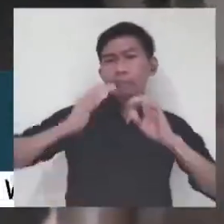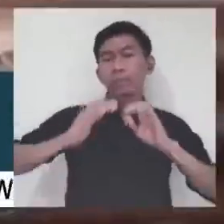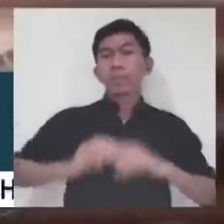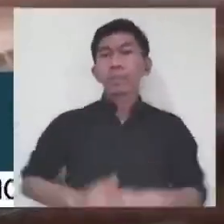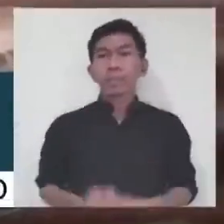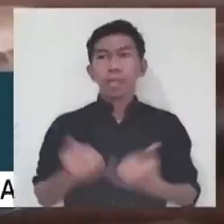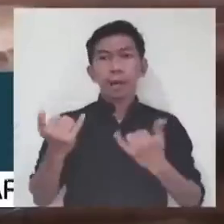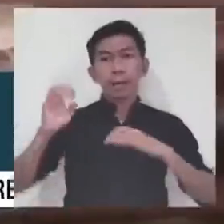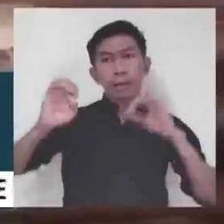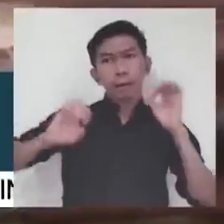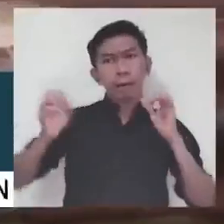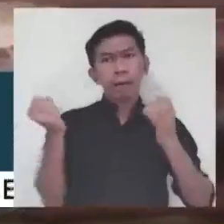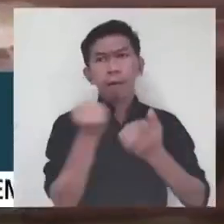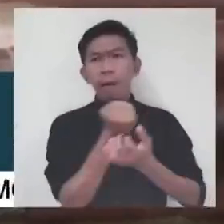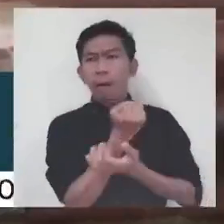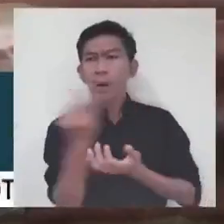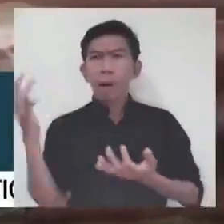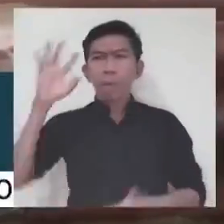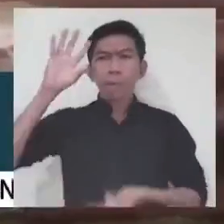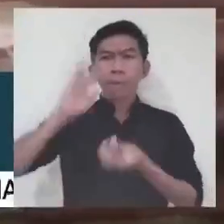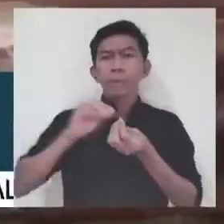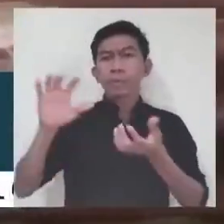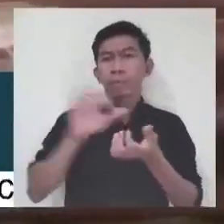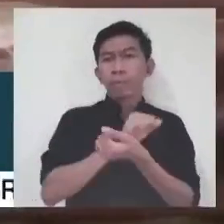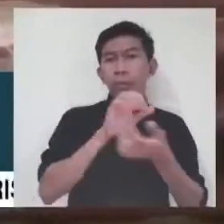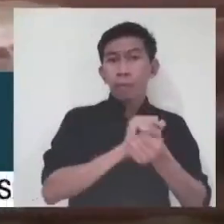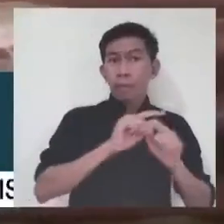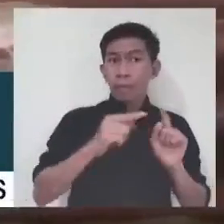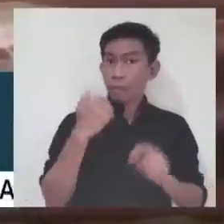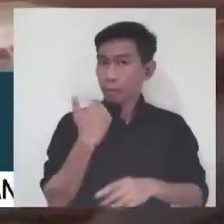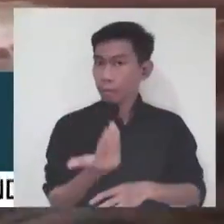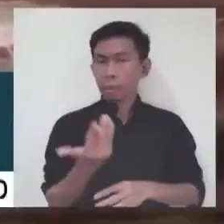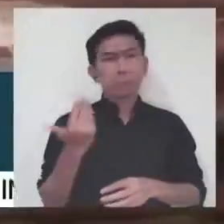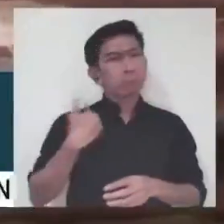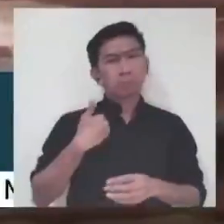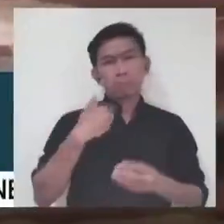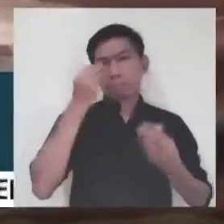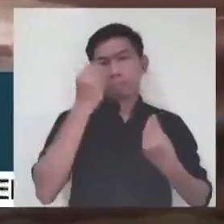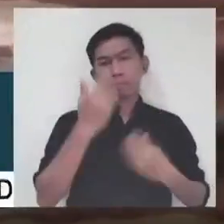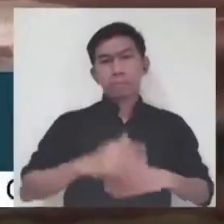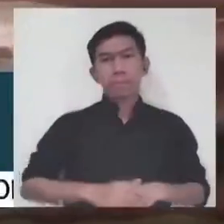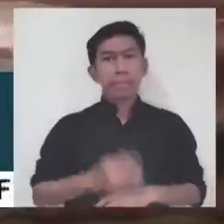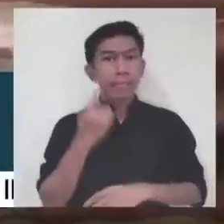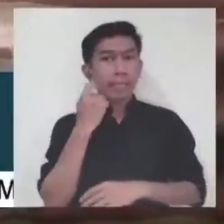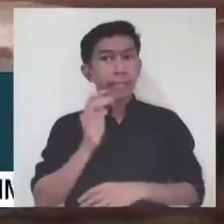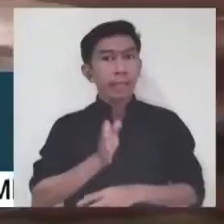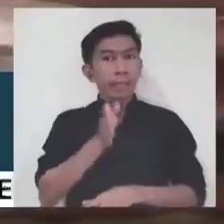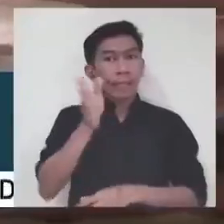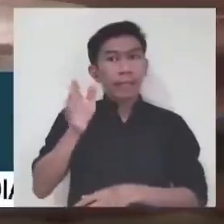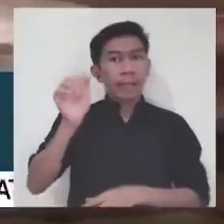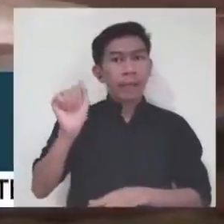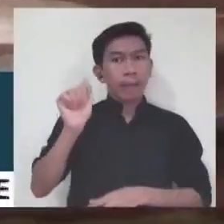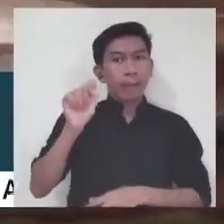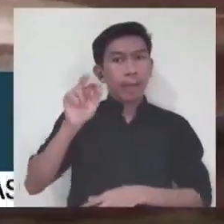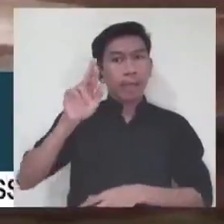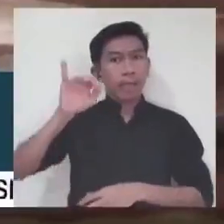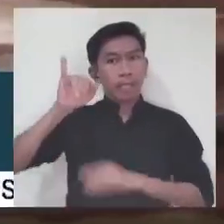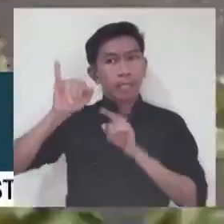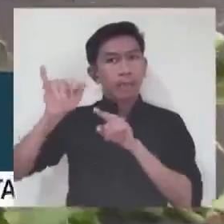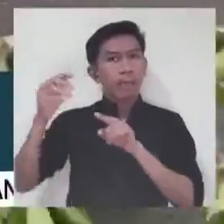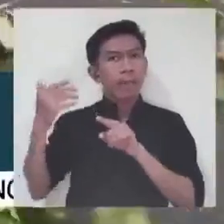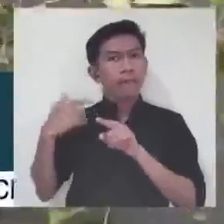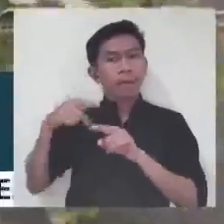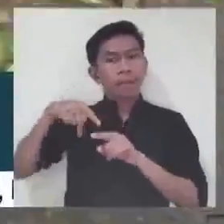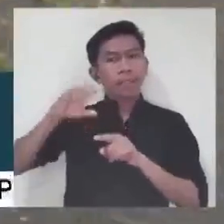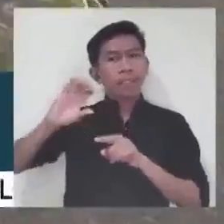no casualties have been reported. But just a while ago, we were in Barangay Talungan in Apari, where members of the Philippine Coast Guard surveyed